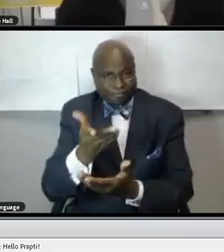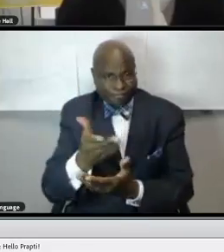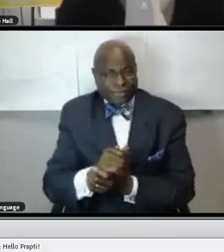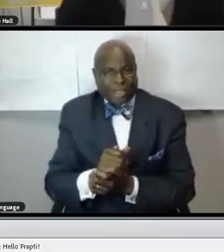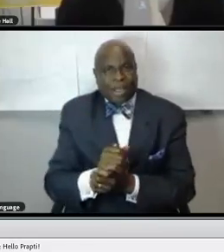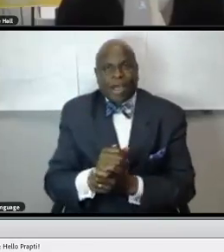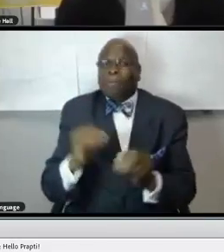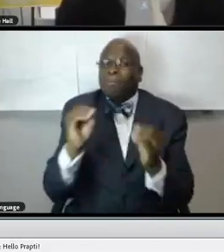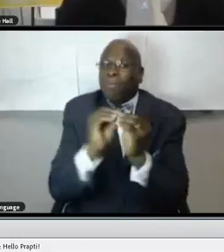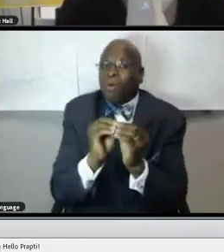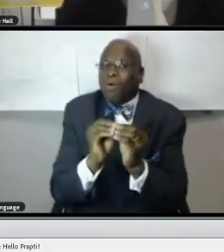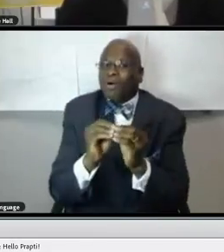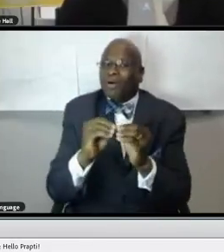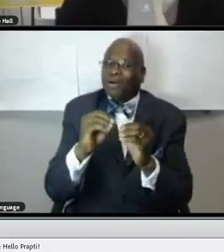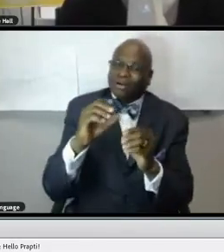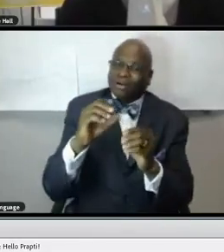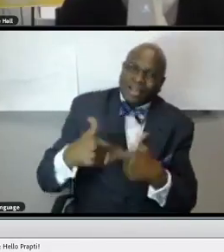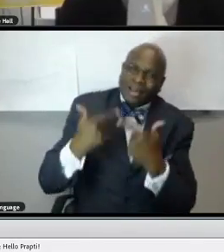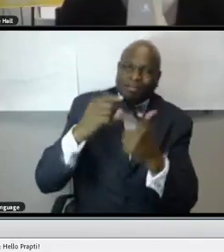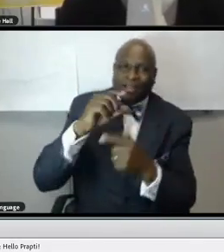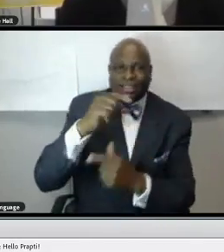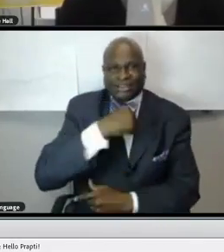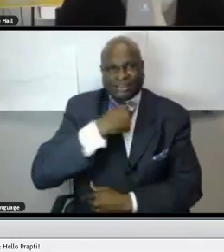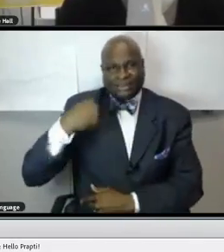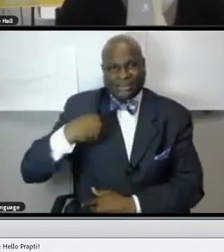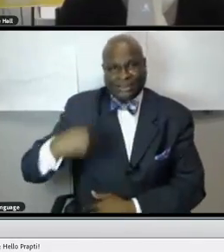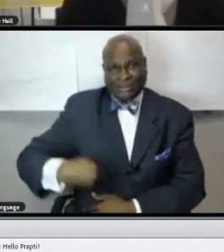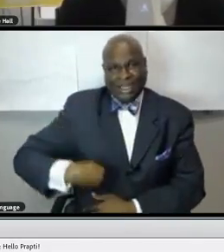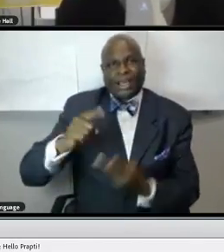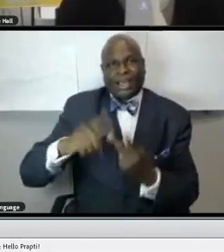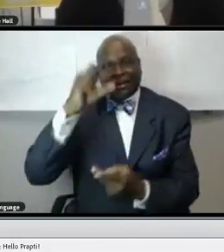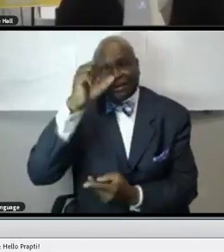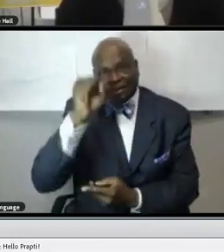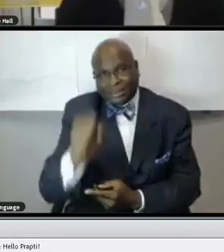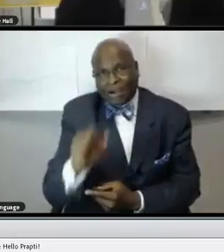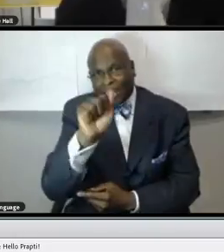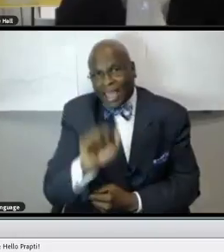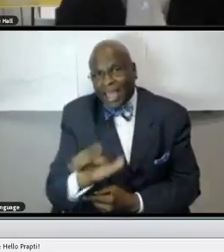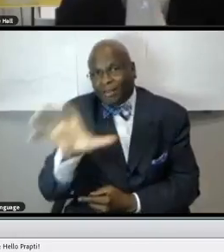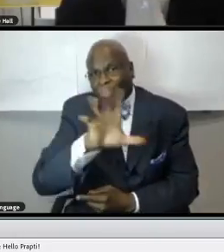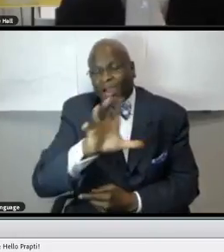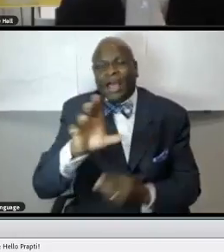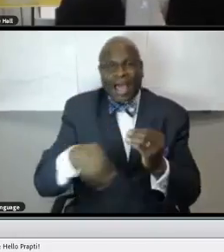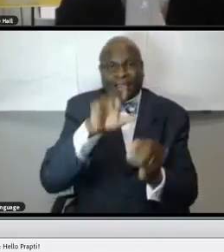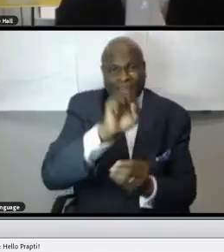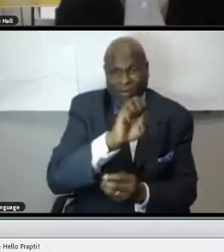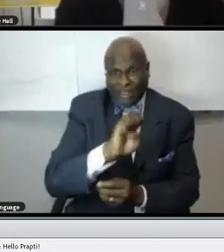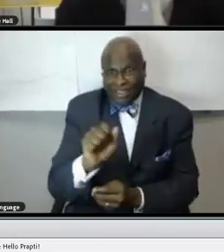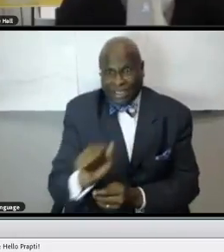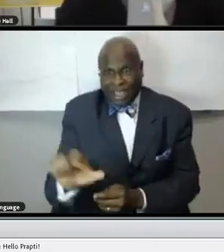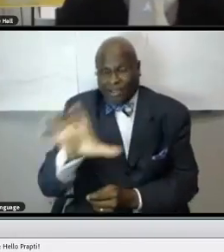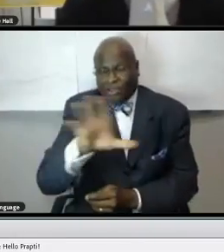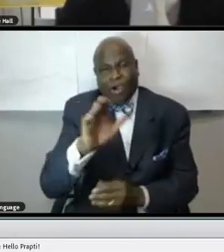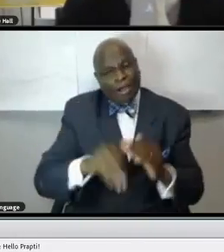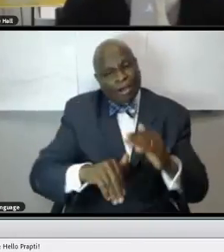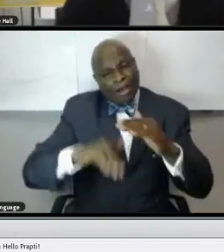far greater proportion reside in China and South Asia. And if you add Southeast Asia to that, we are up to